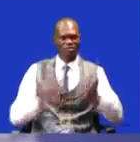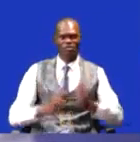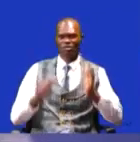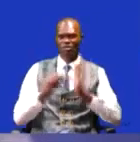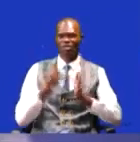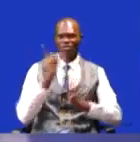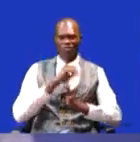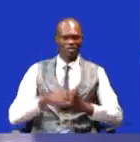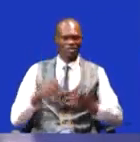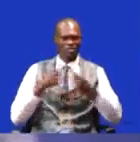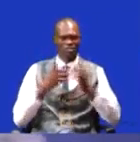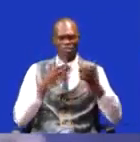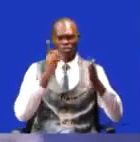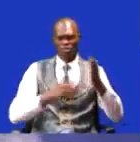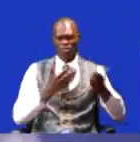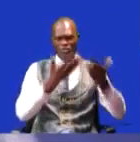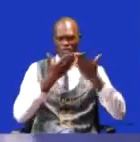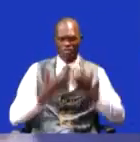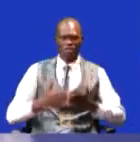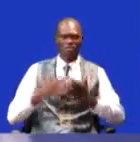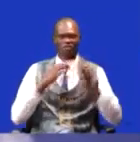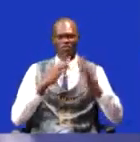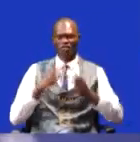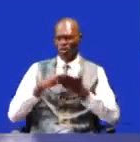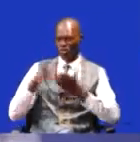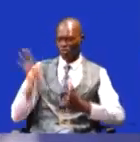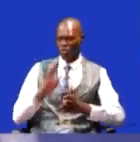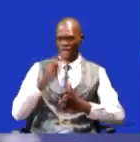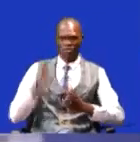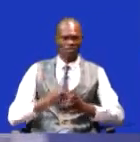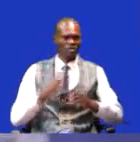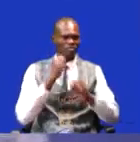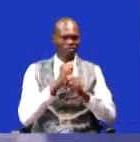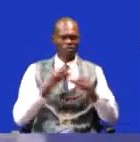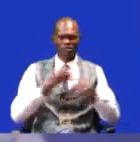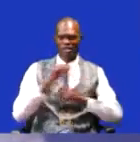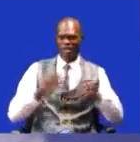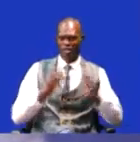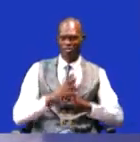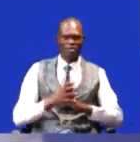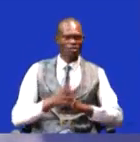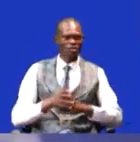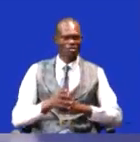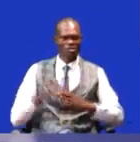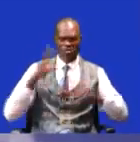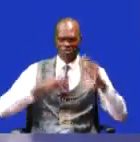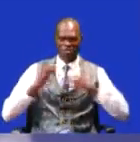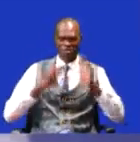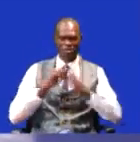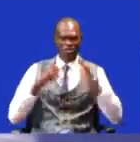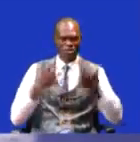the complaints which you received, most of them will do with embezzlement. That is where the